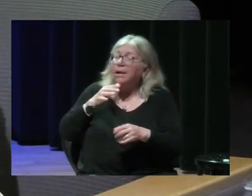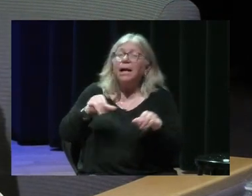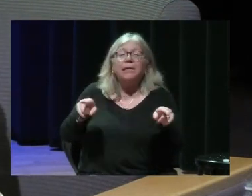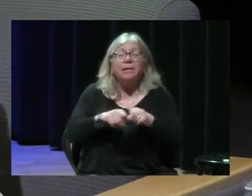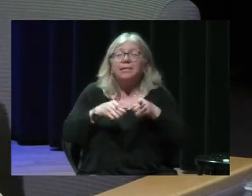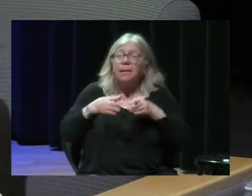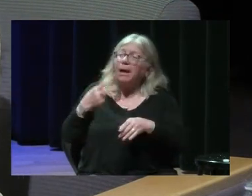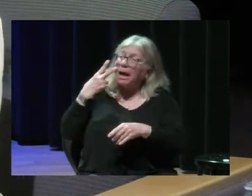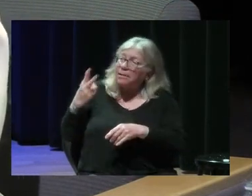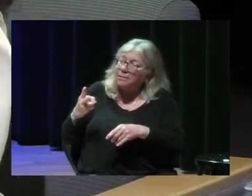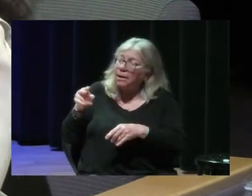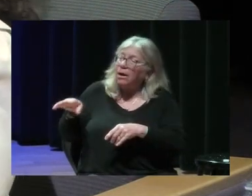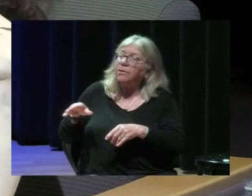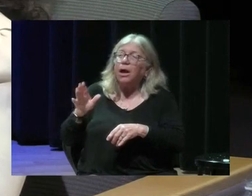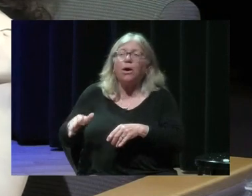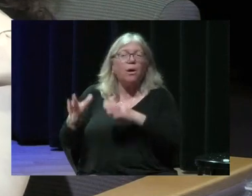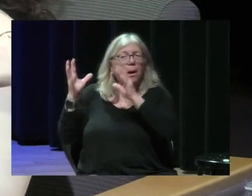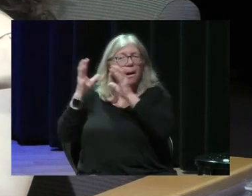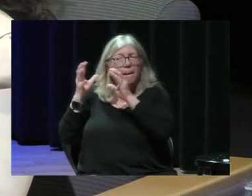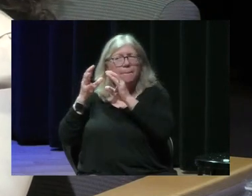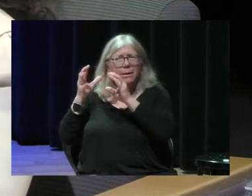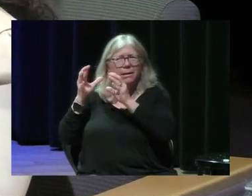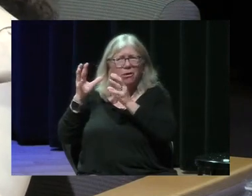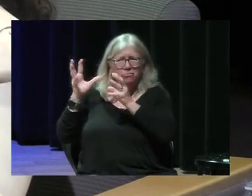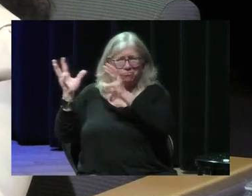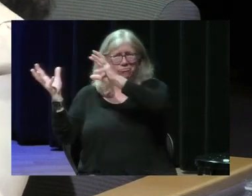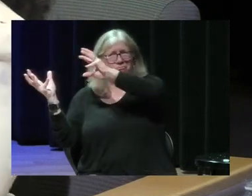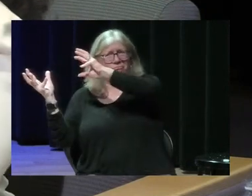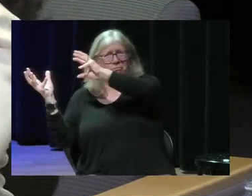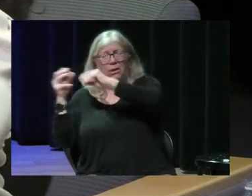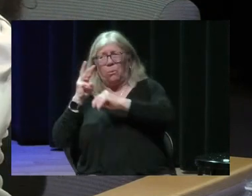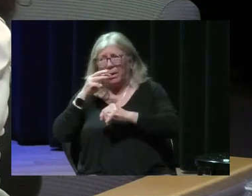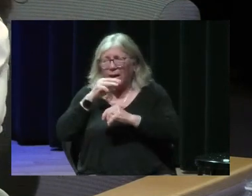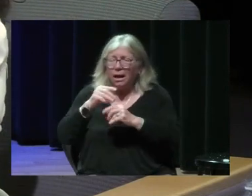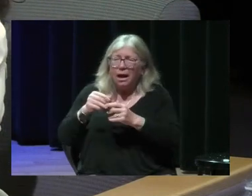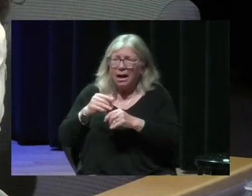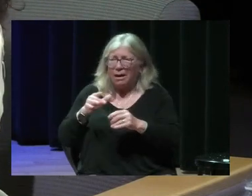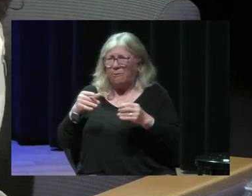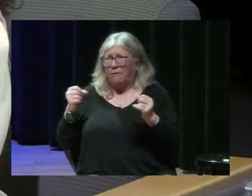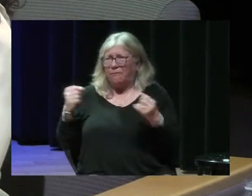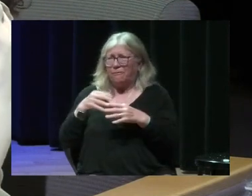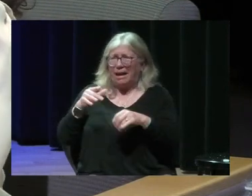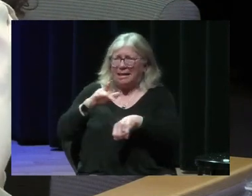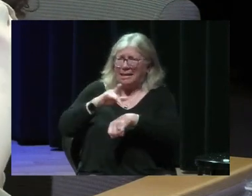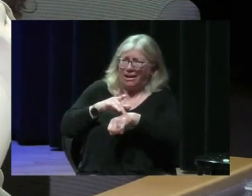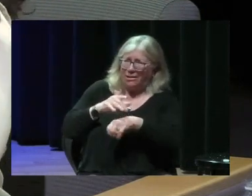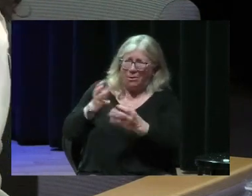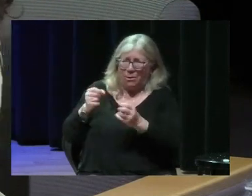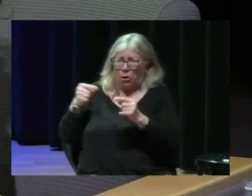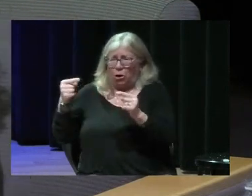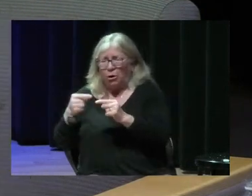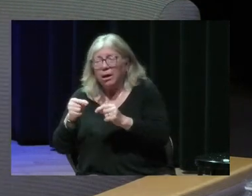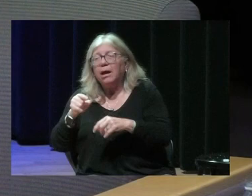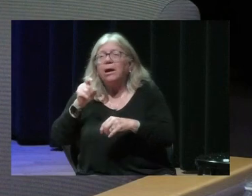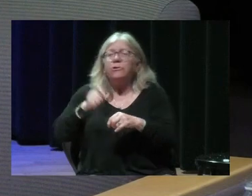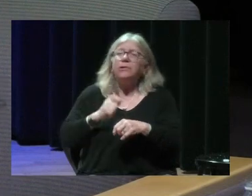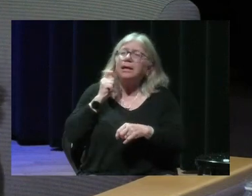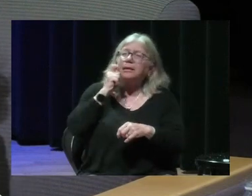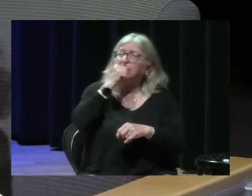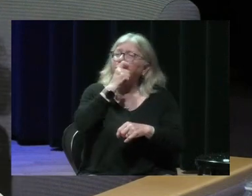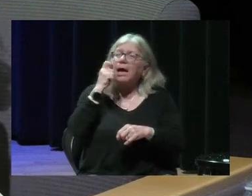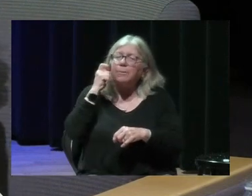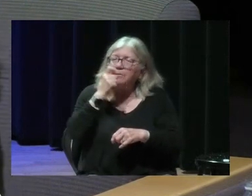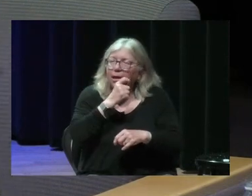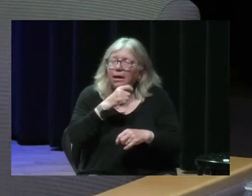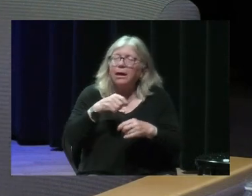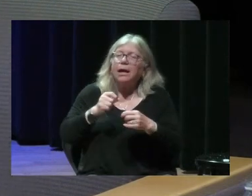her and see that her pillow has gotten kind of weird and we're afraid to touch it because we don't want to hurt her and that she needs some chapstick and that she